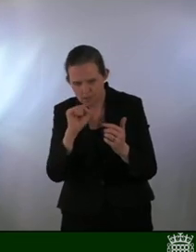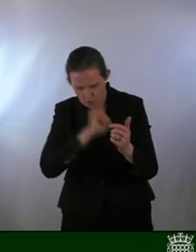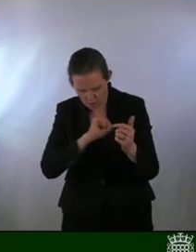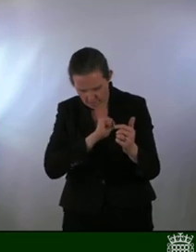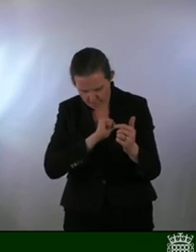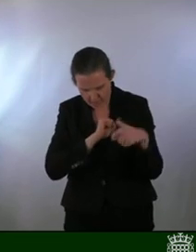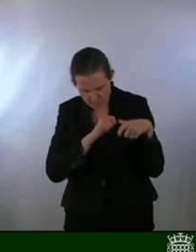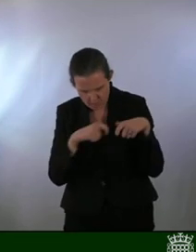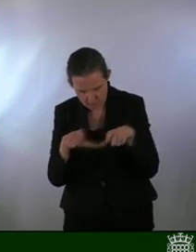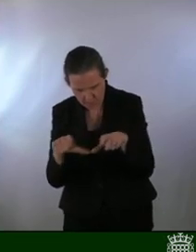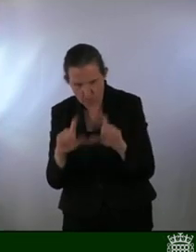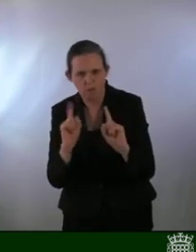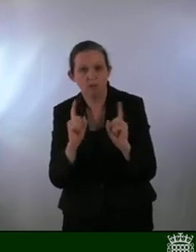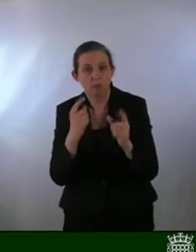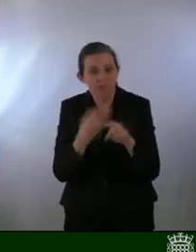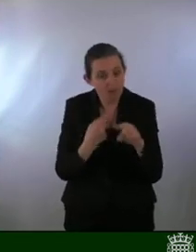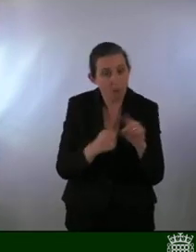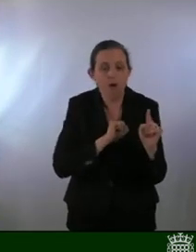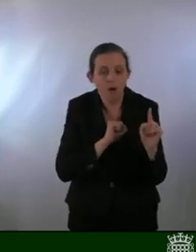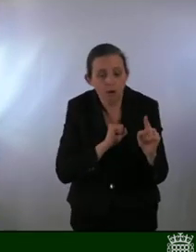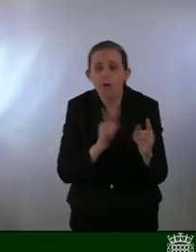half an hour? Is it half a day?